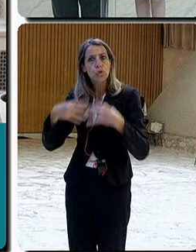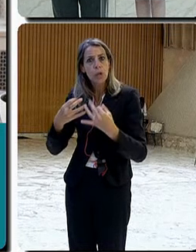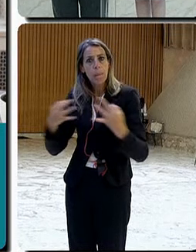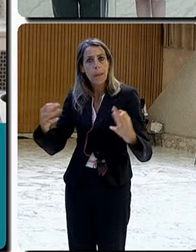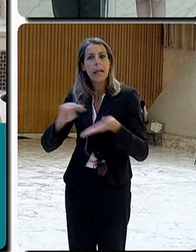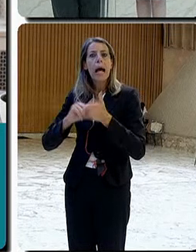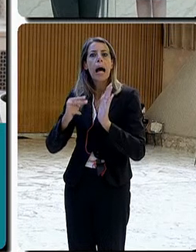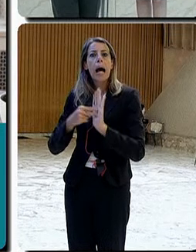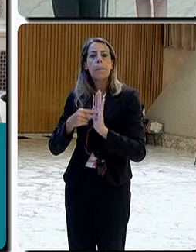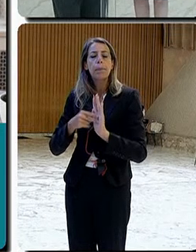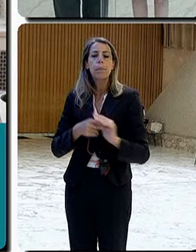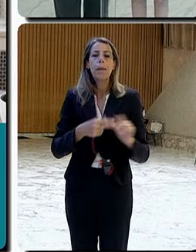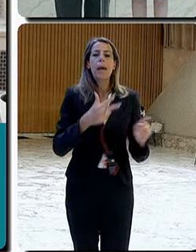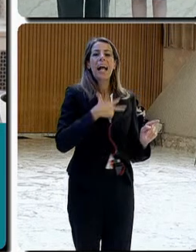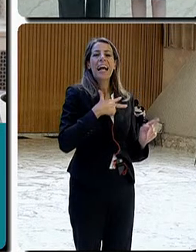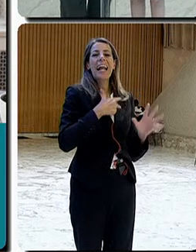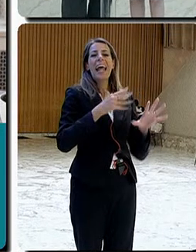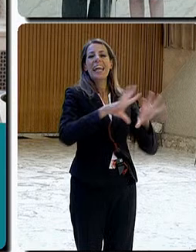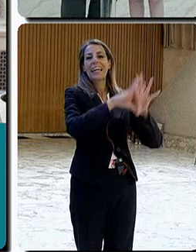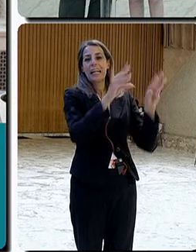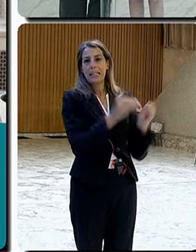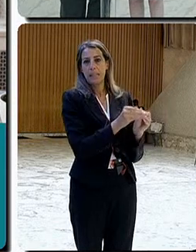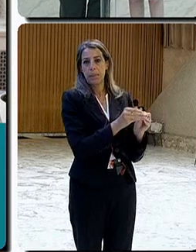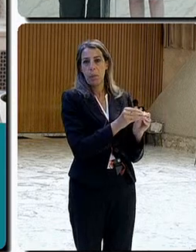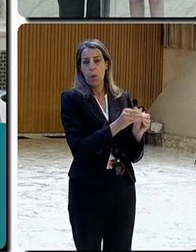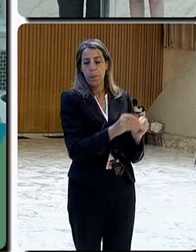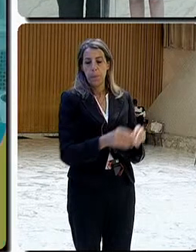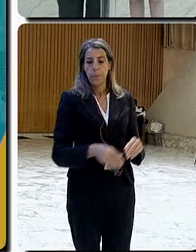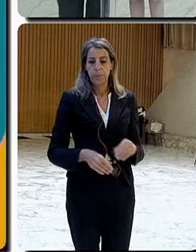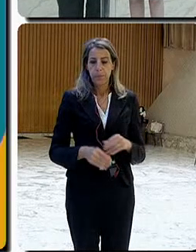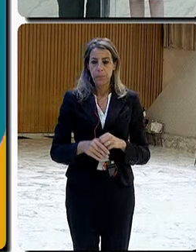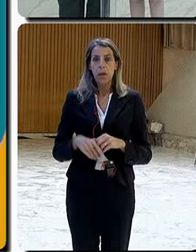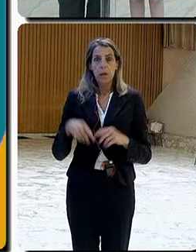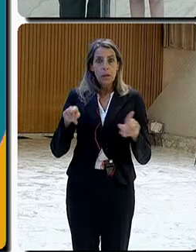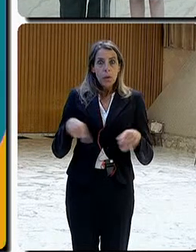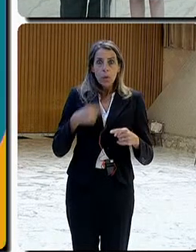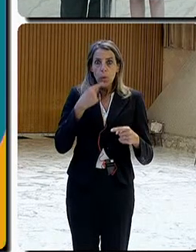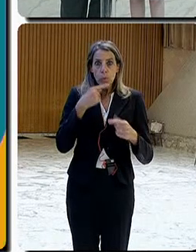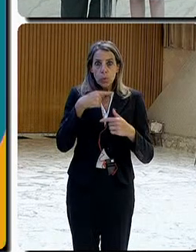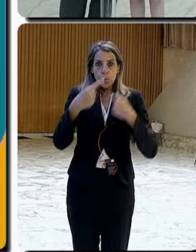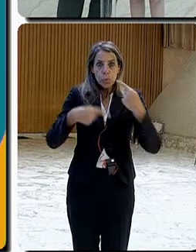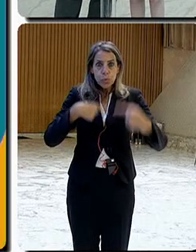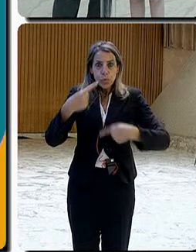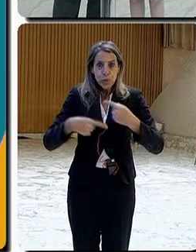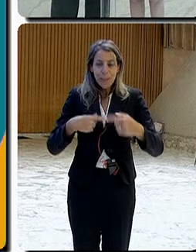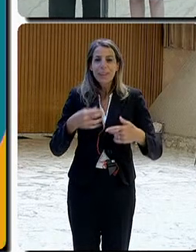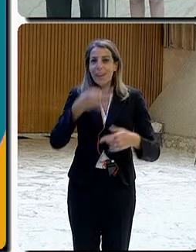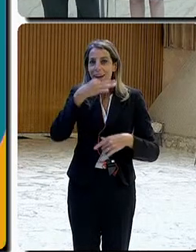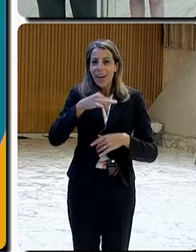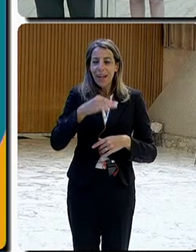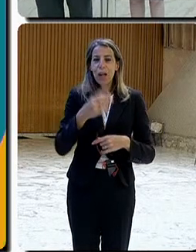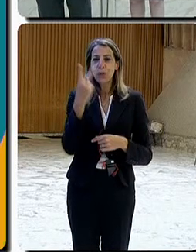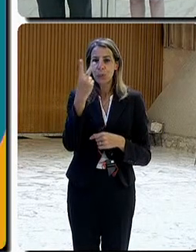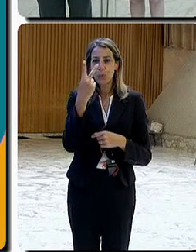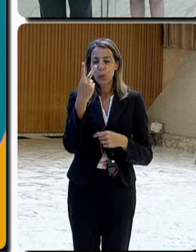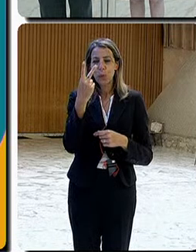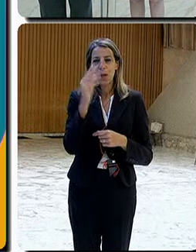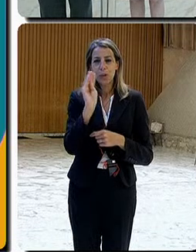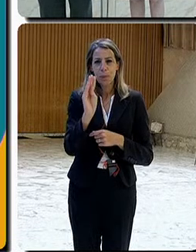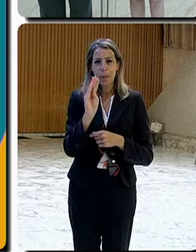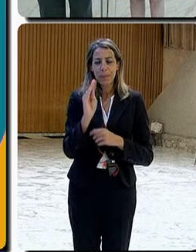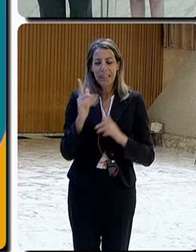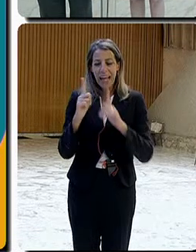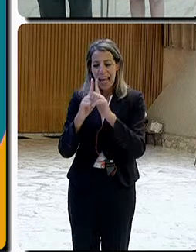the problem of clericalism. All of this leads to two questions. What exactly is the liturgy of domestic